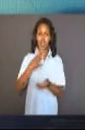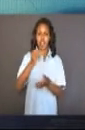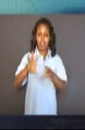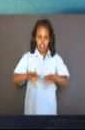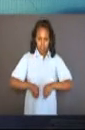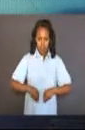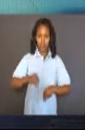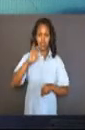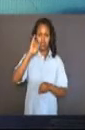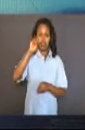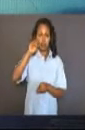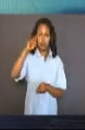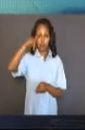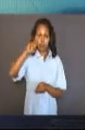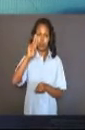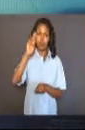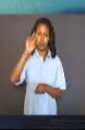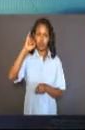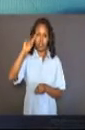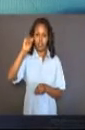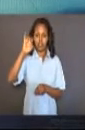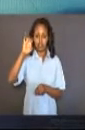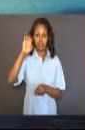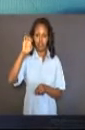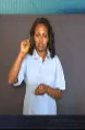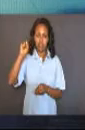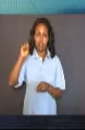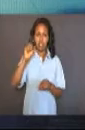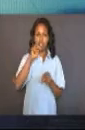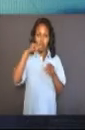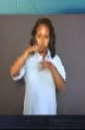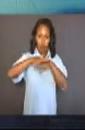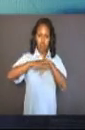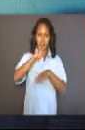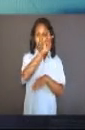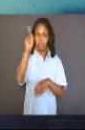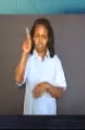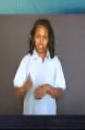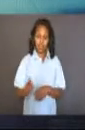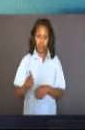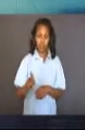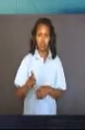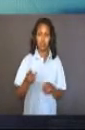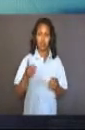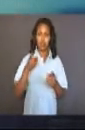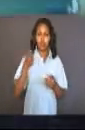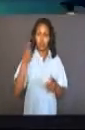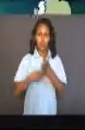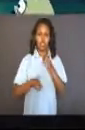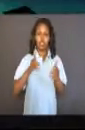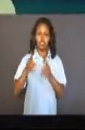acceptor impurities on the periodic table. What do you observe?